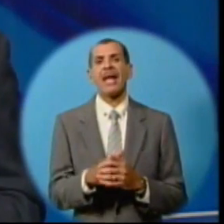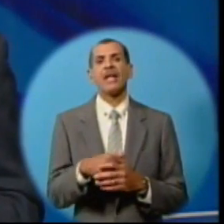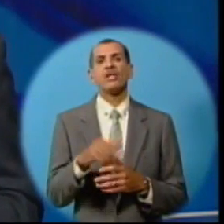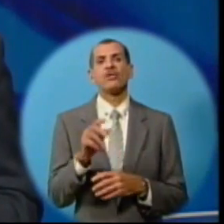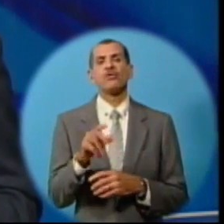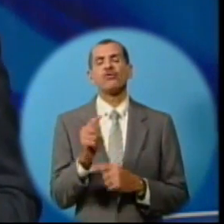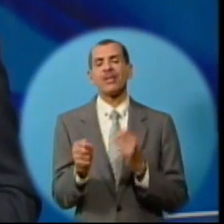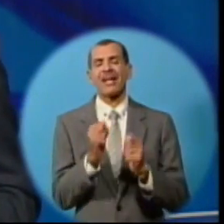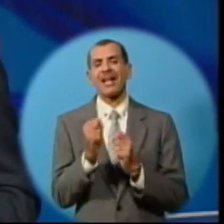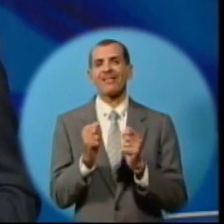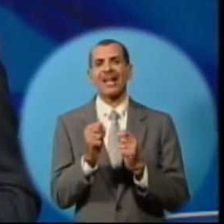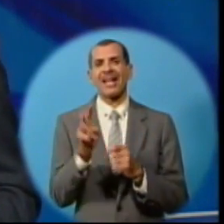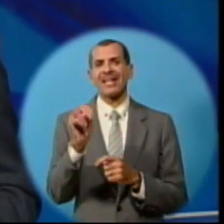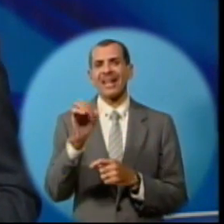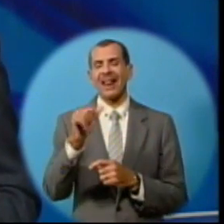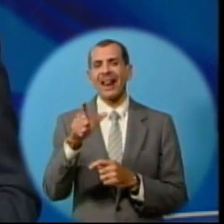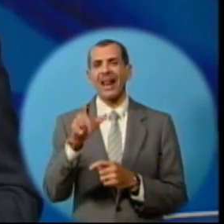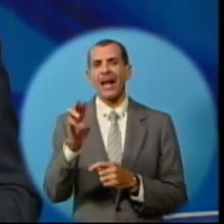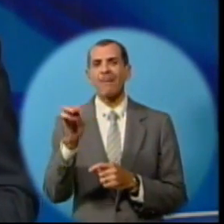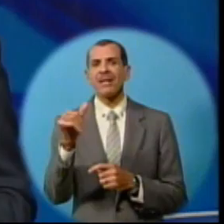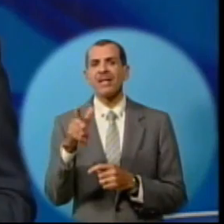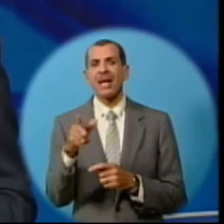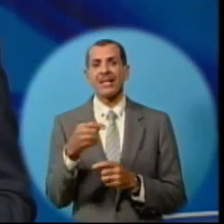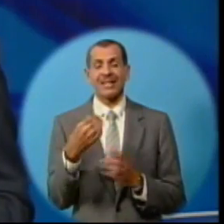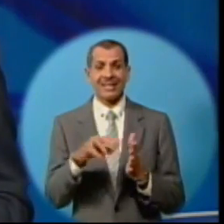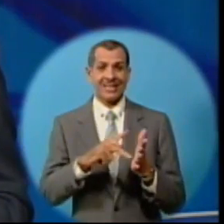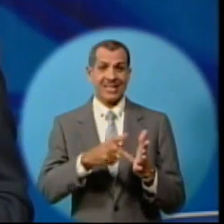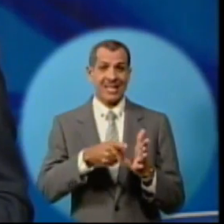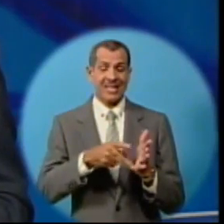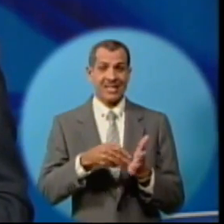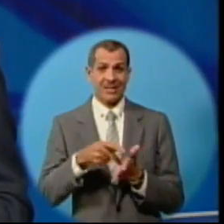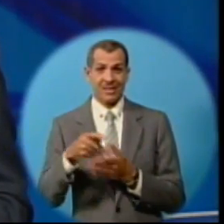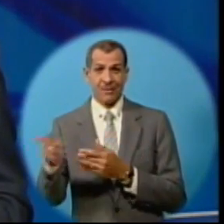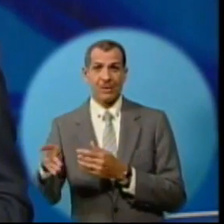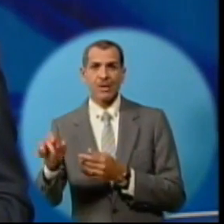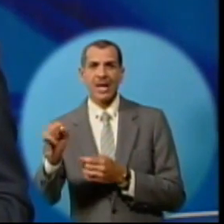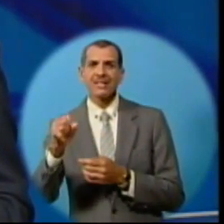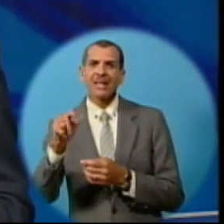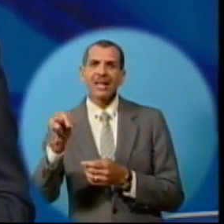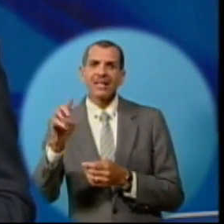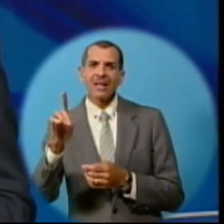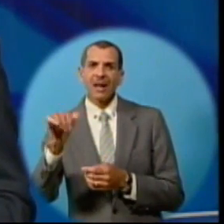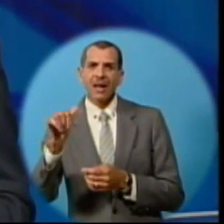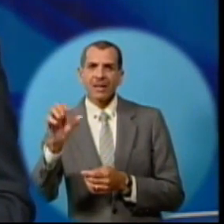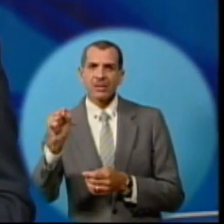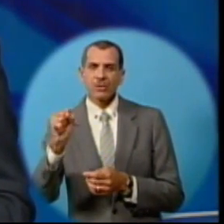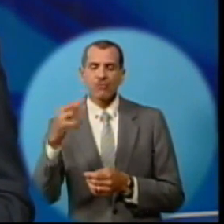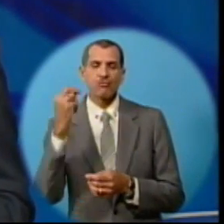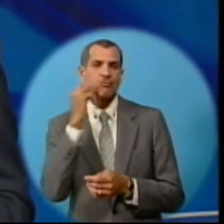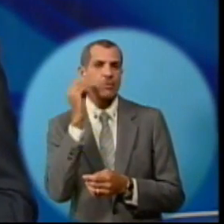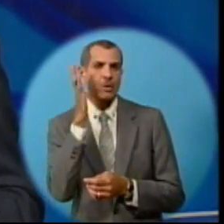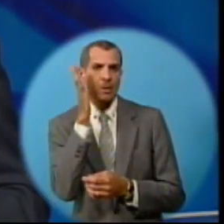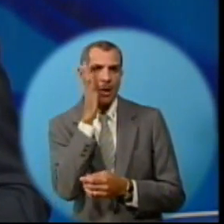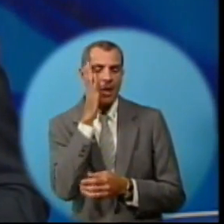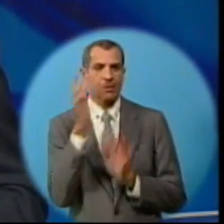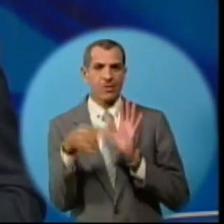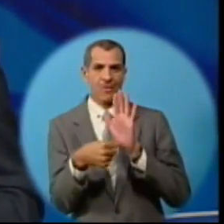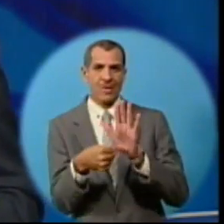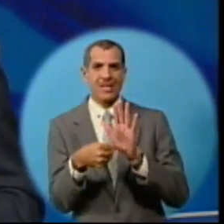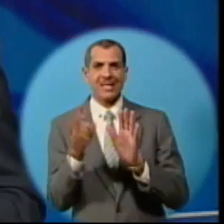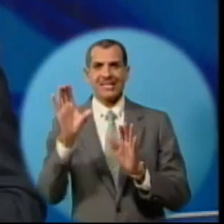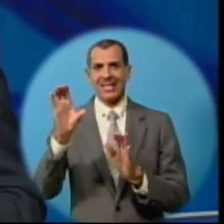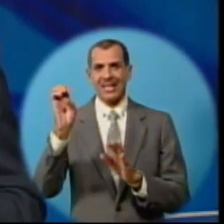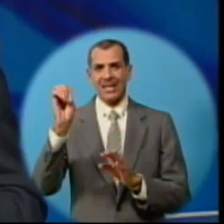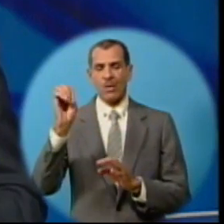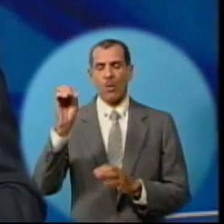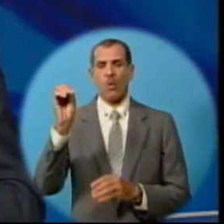has officially handed over the keys of the old Casuarina property to Sandals Resorts Limited. This was revealed by Chief Executive Officer